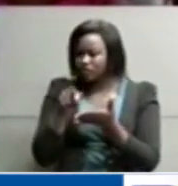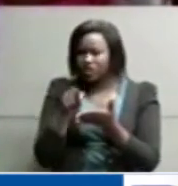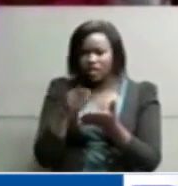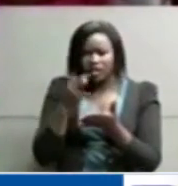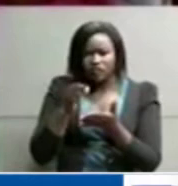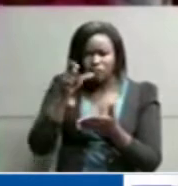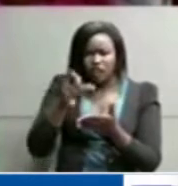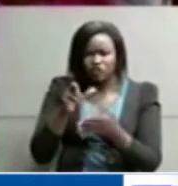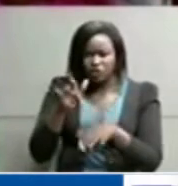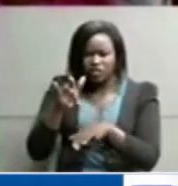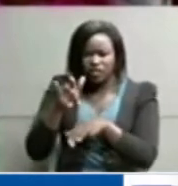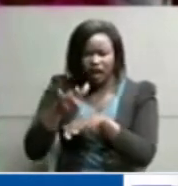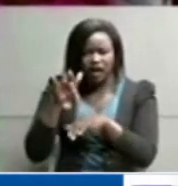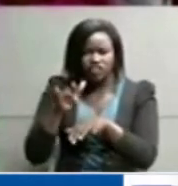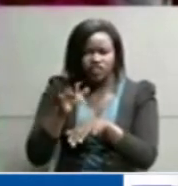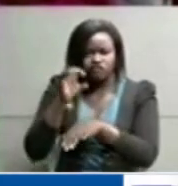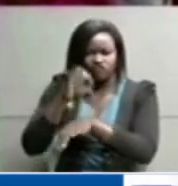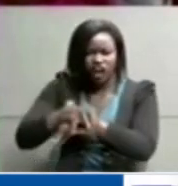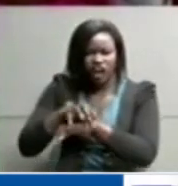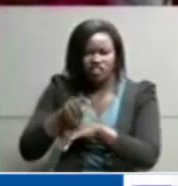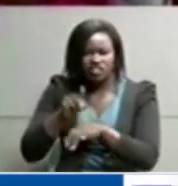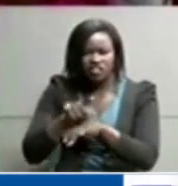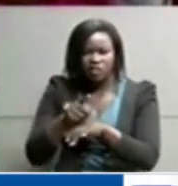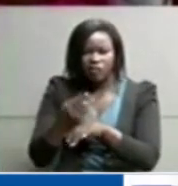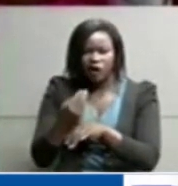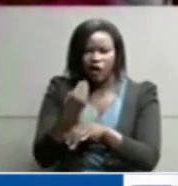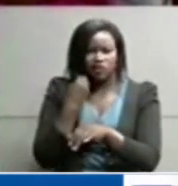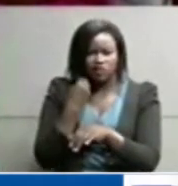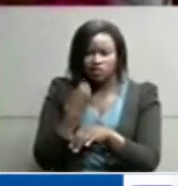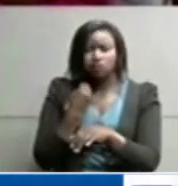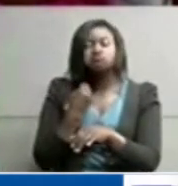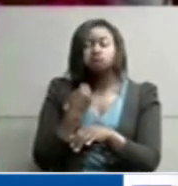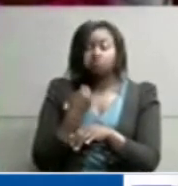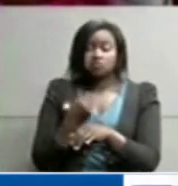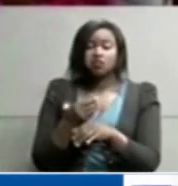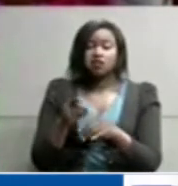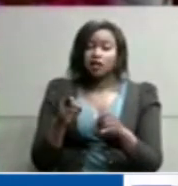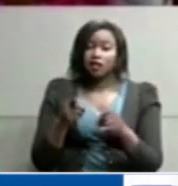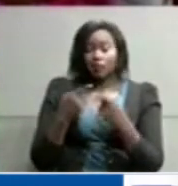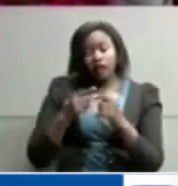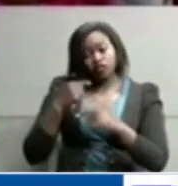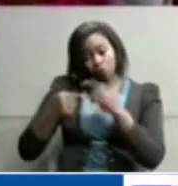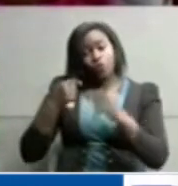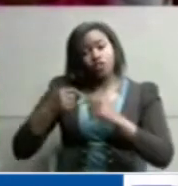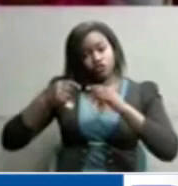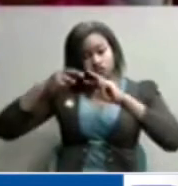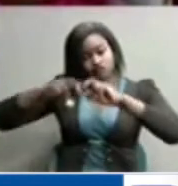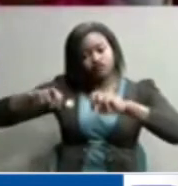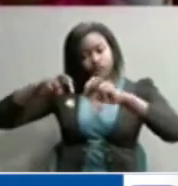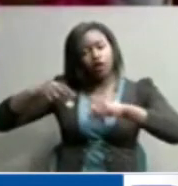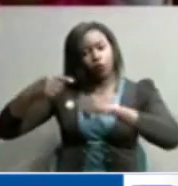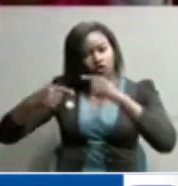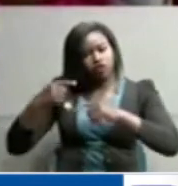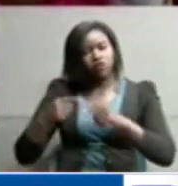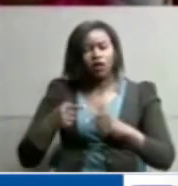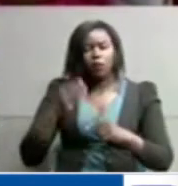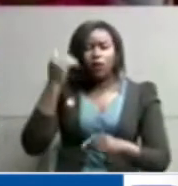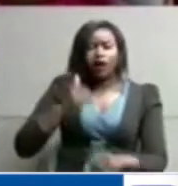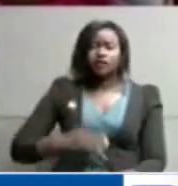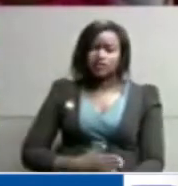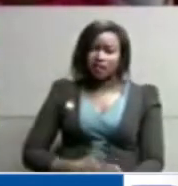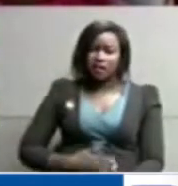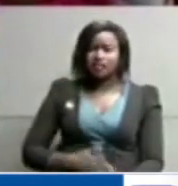been observed and reported, but more analysis is still ongoing. And as scientific